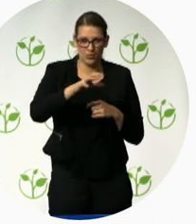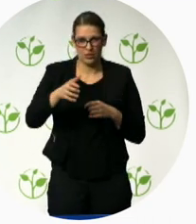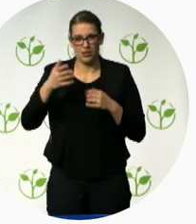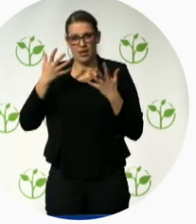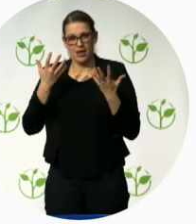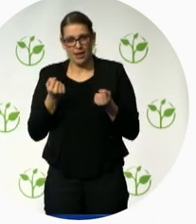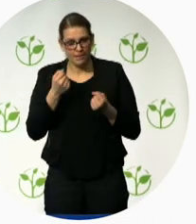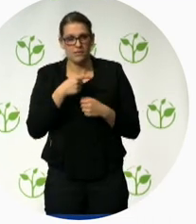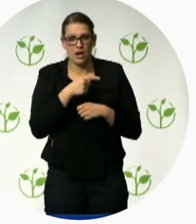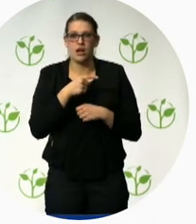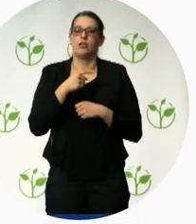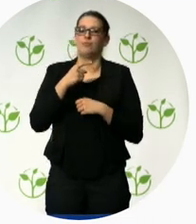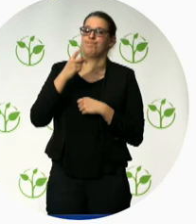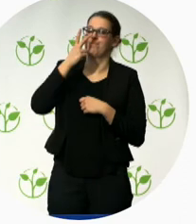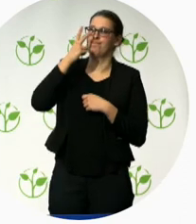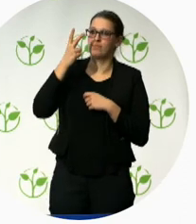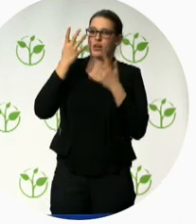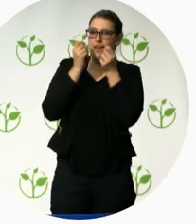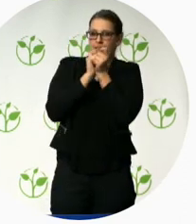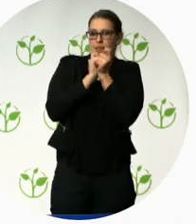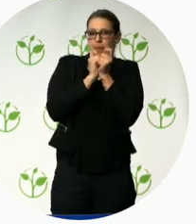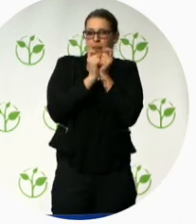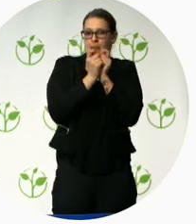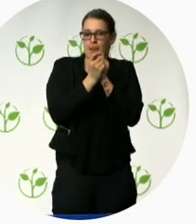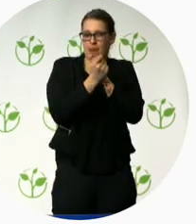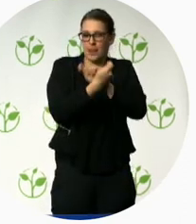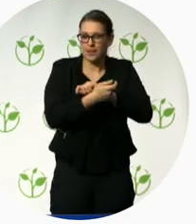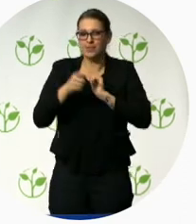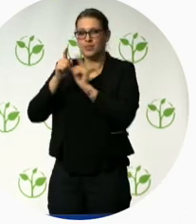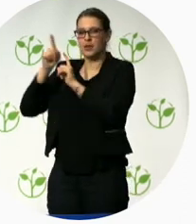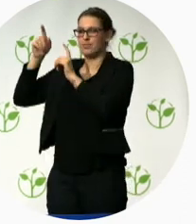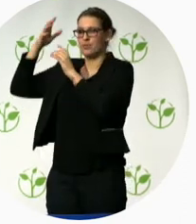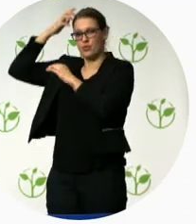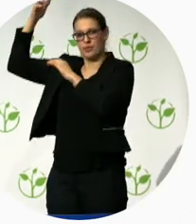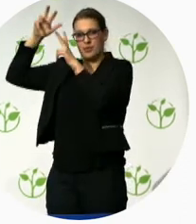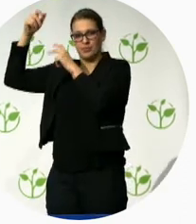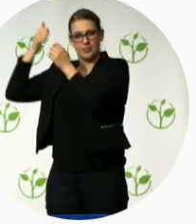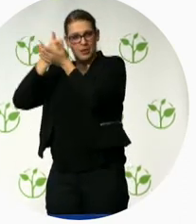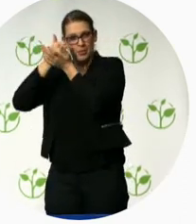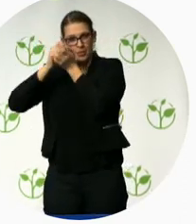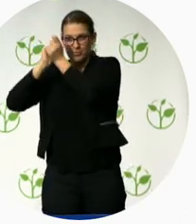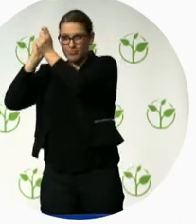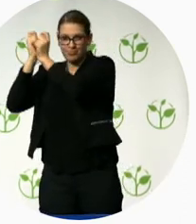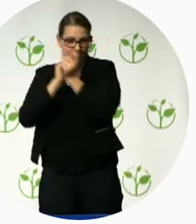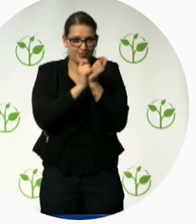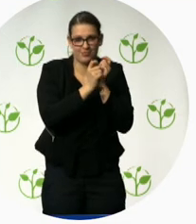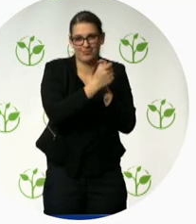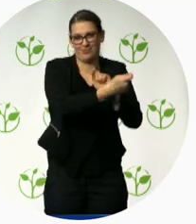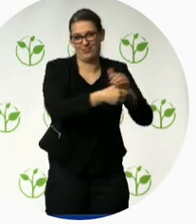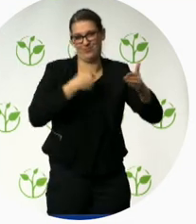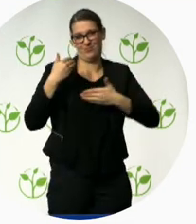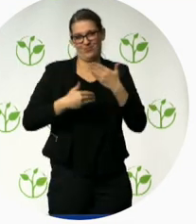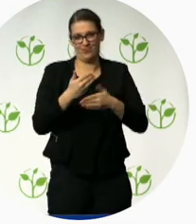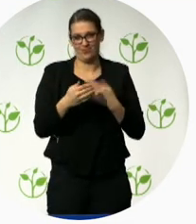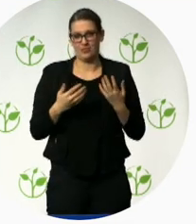are so encouraged and ambitious now to move further. We have decided to take 25 more districts of Nepal to